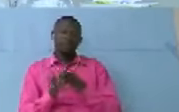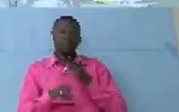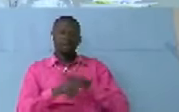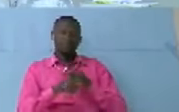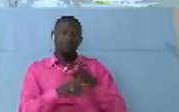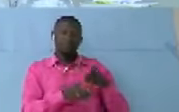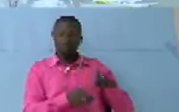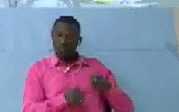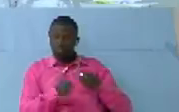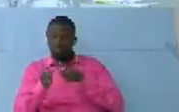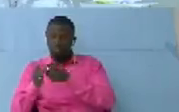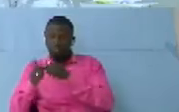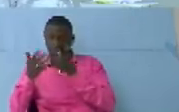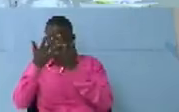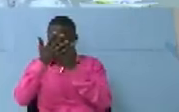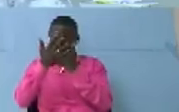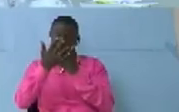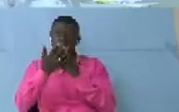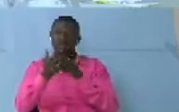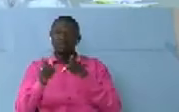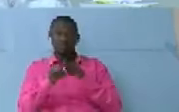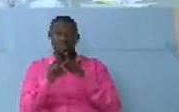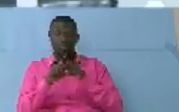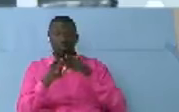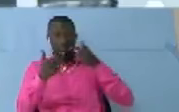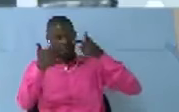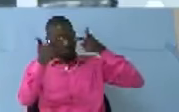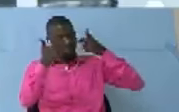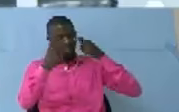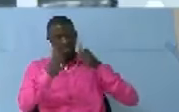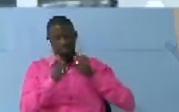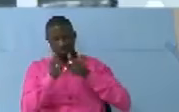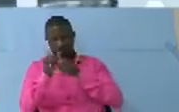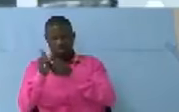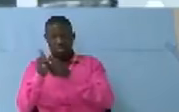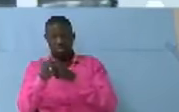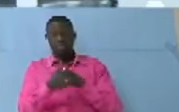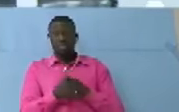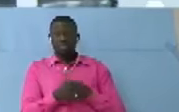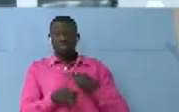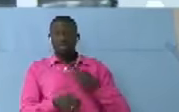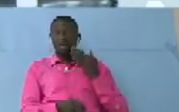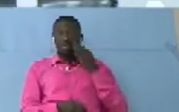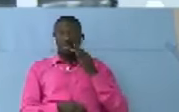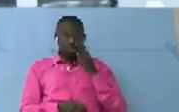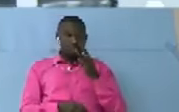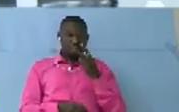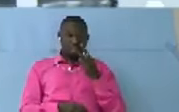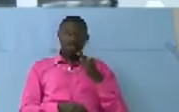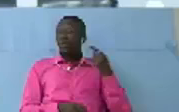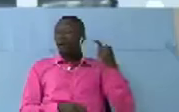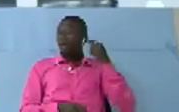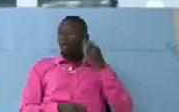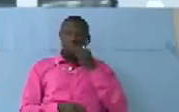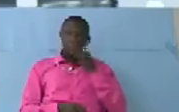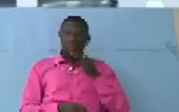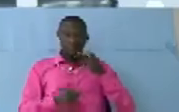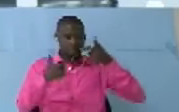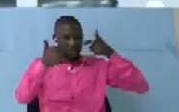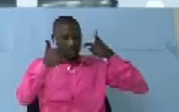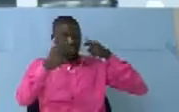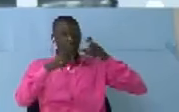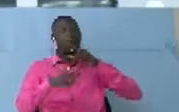indanman yung camera. Yes, because the cameraman was there. Kamerama akafu cameraman yung lokuyata. When we were being interrogated, he was there. He